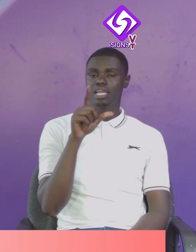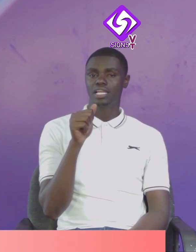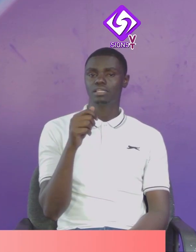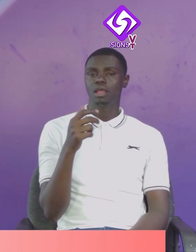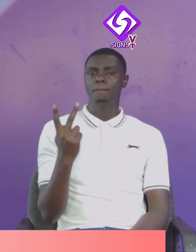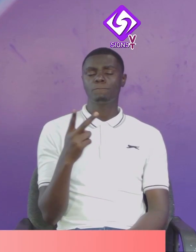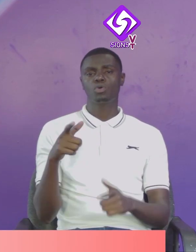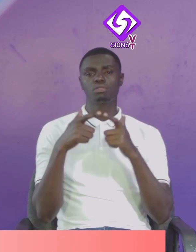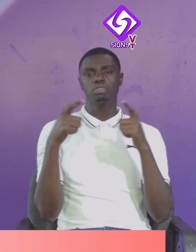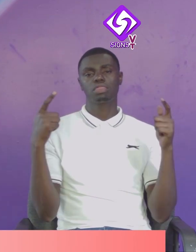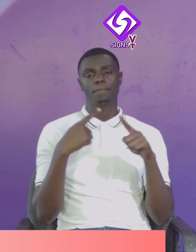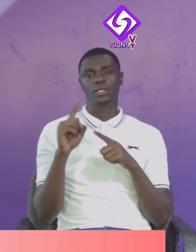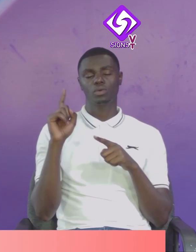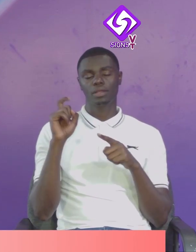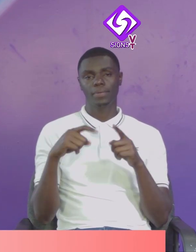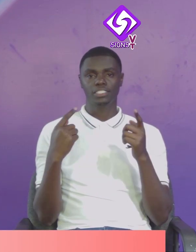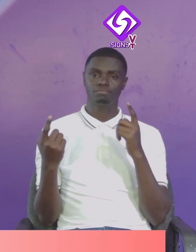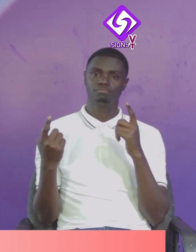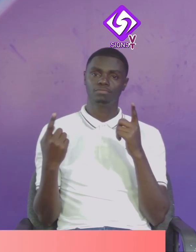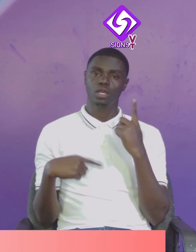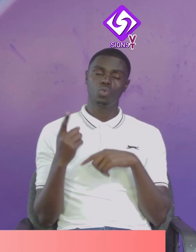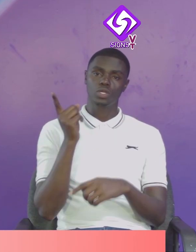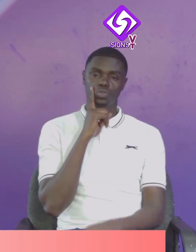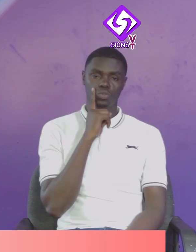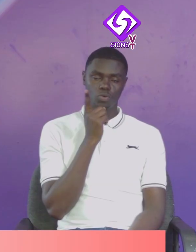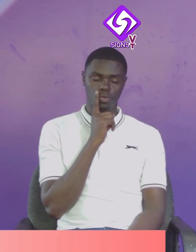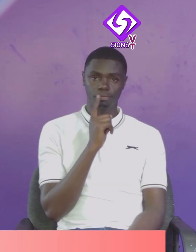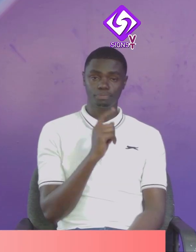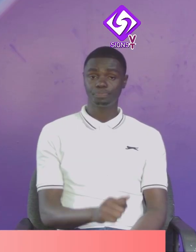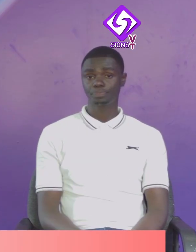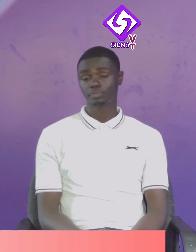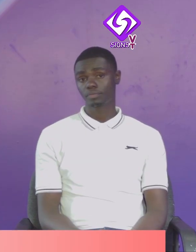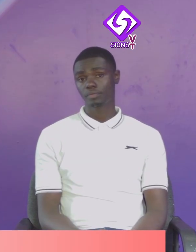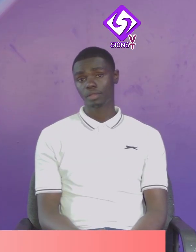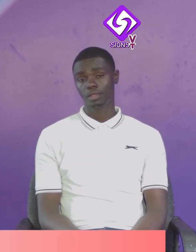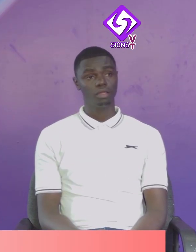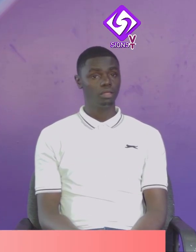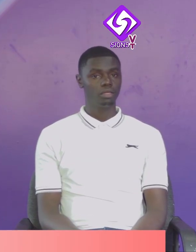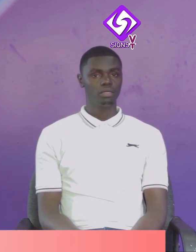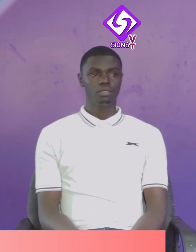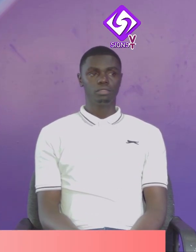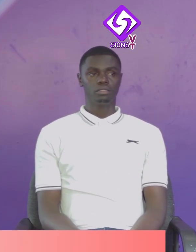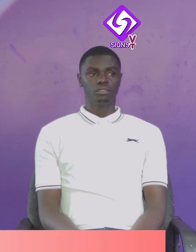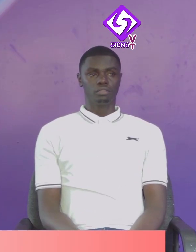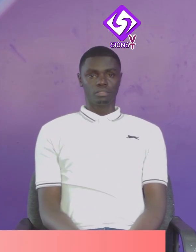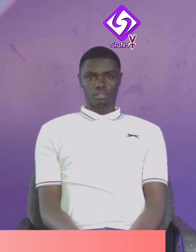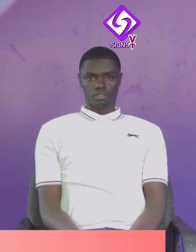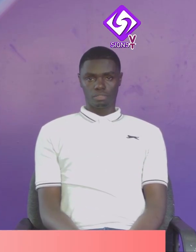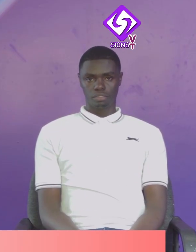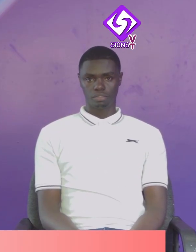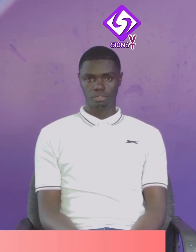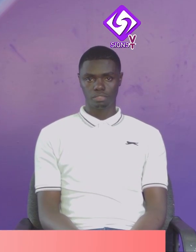them have to come up as the winner tomorrow. Of course, another action that did take place, ladies and gentlemen,